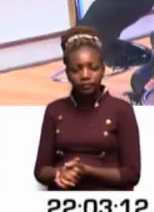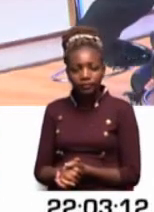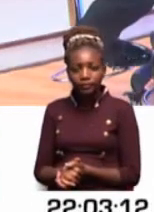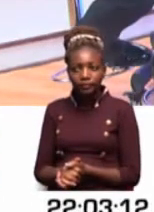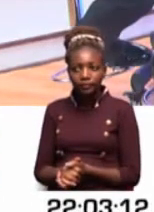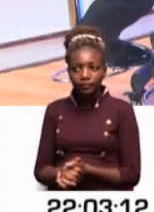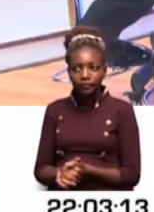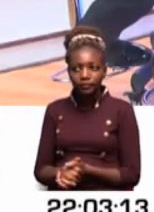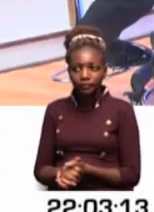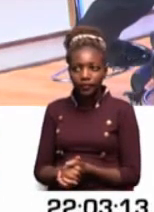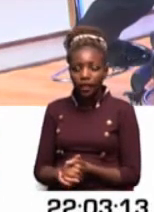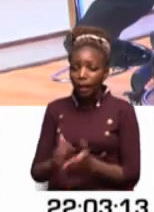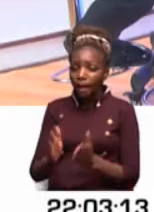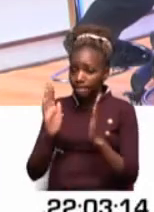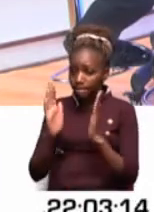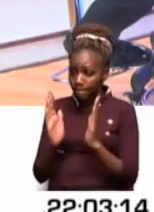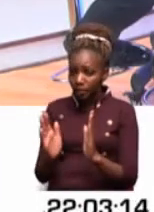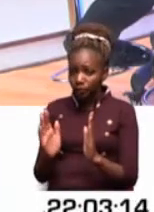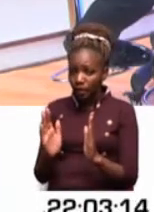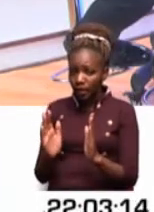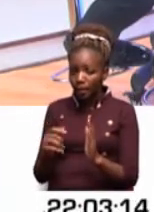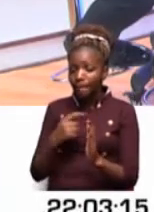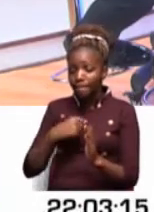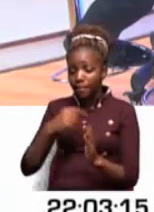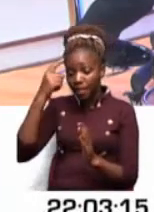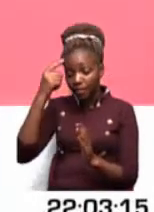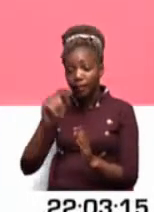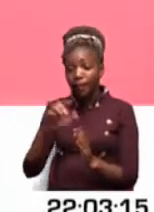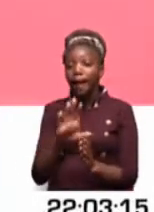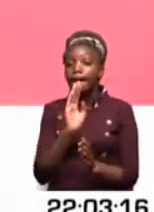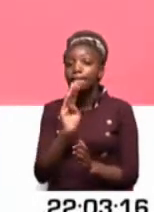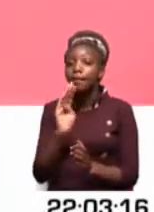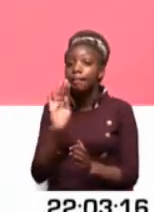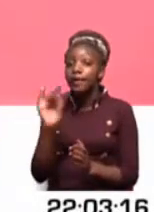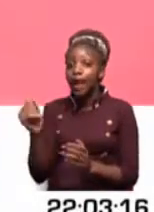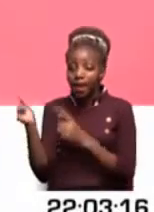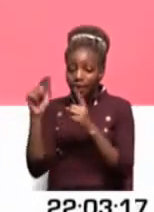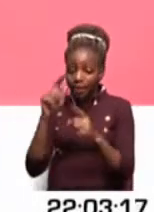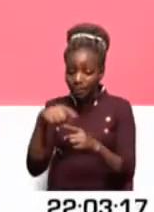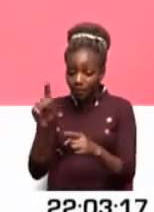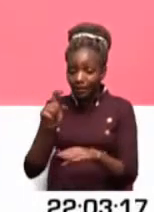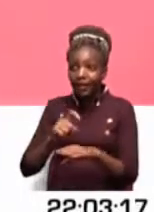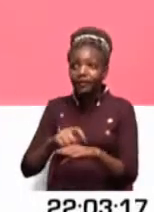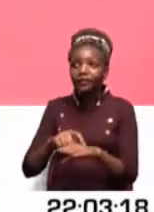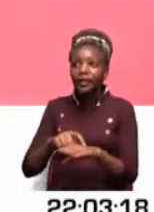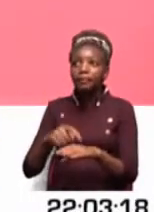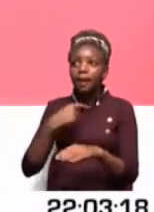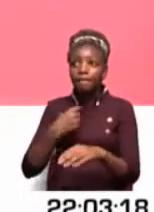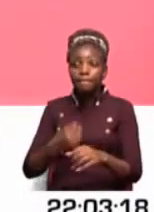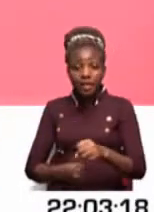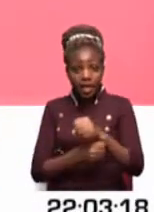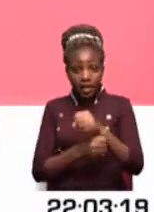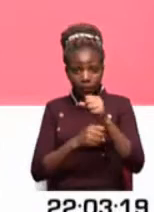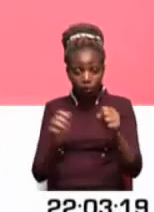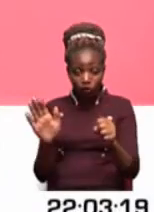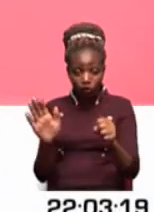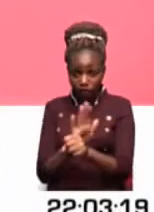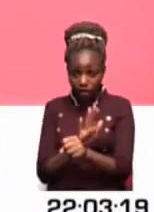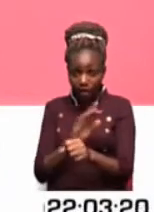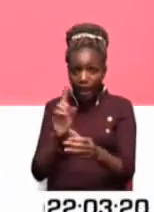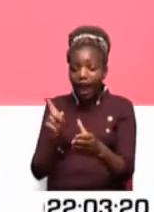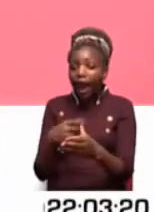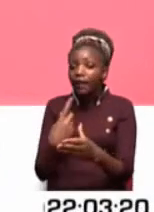I think BBI came at the right time. Personally, I support it fully. And it came